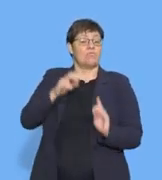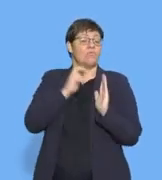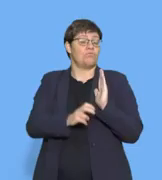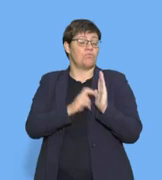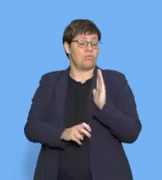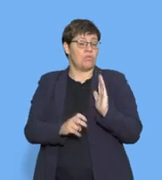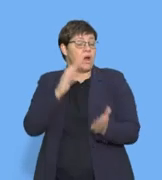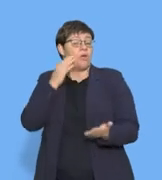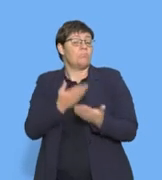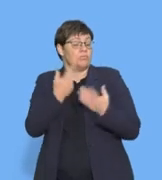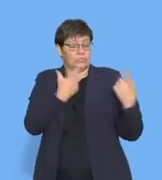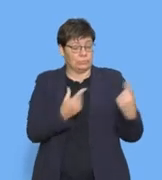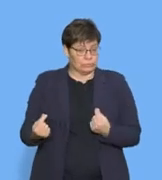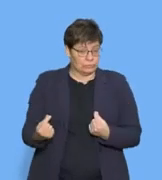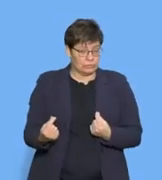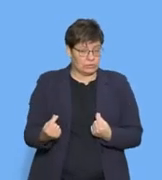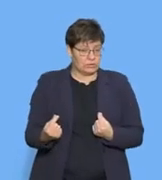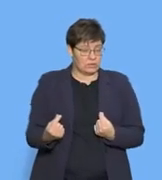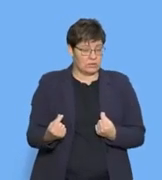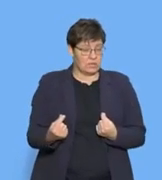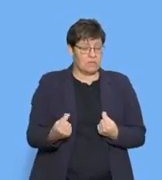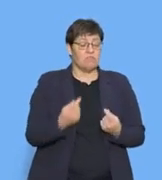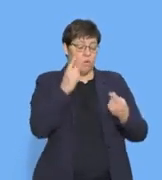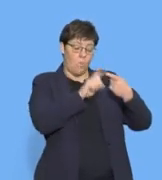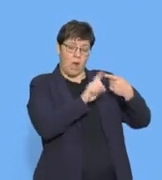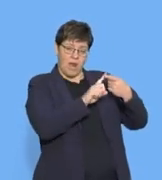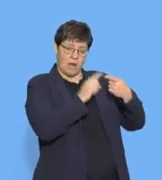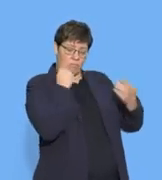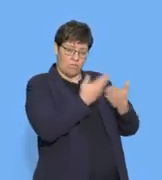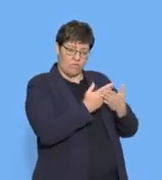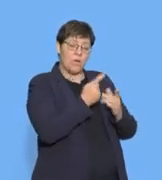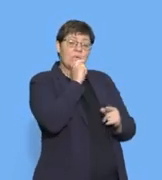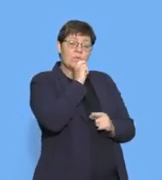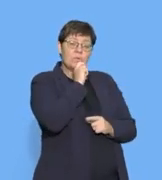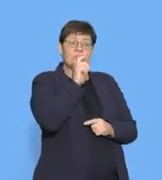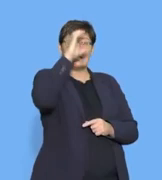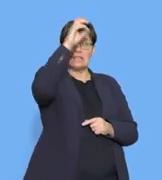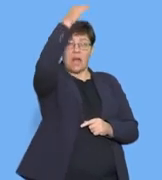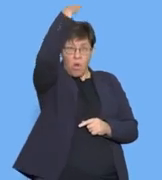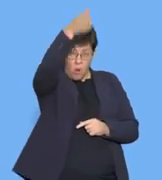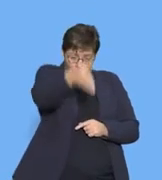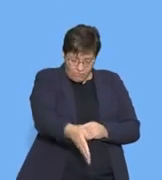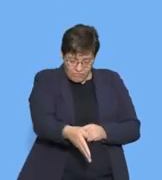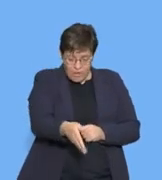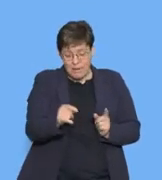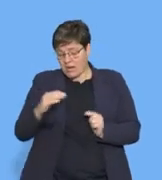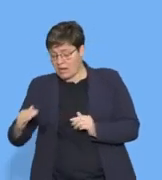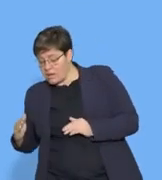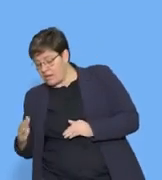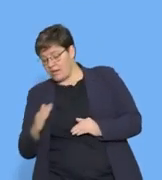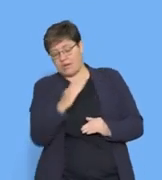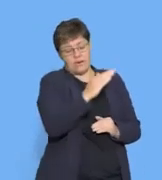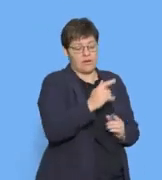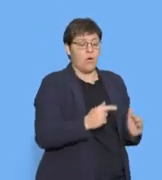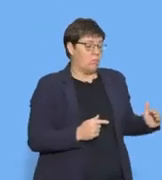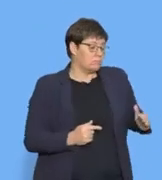Okay, so this area rule we did now, and the proof we did, was one particular proof using the height from the vertex